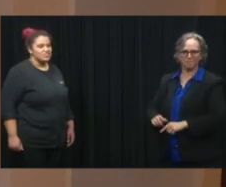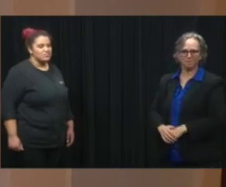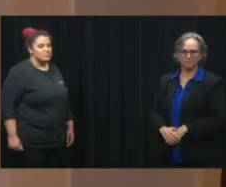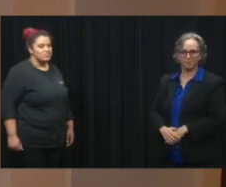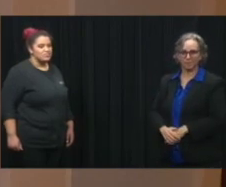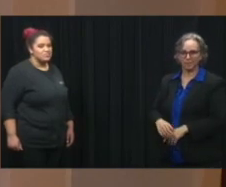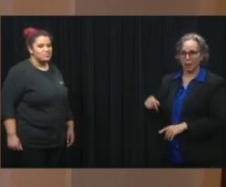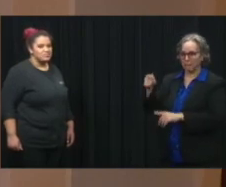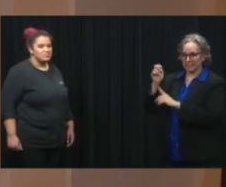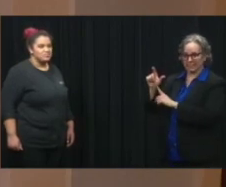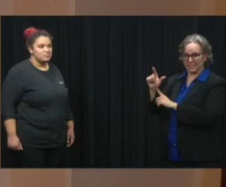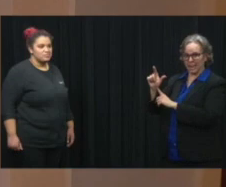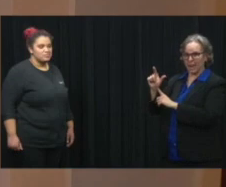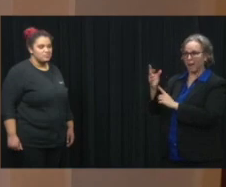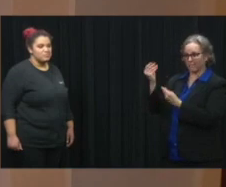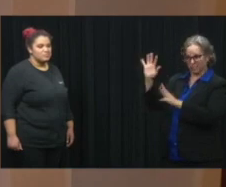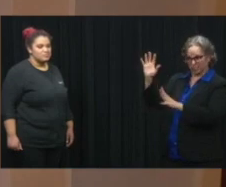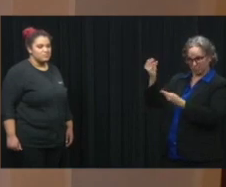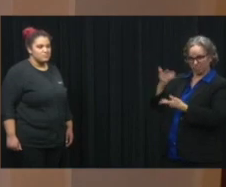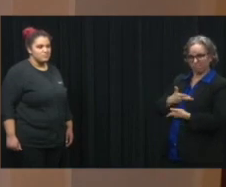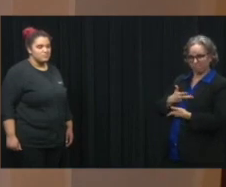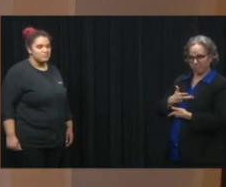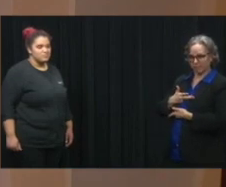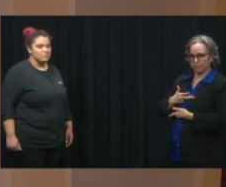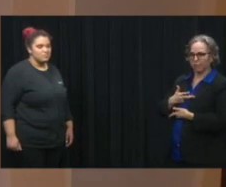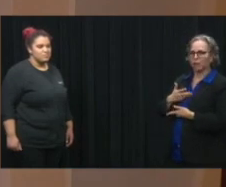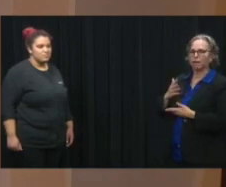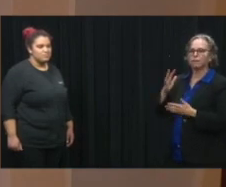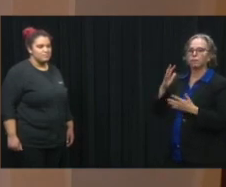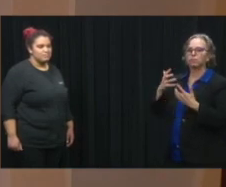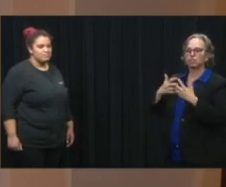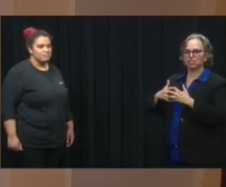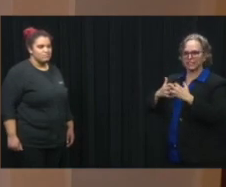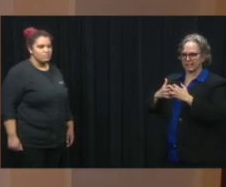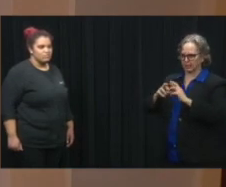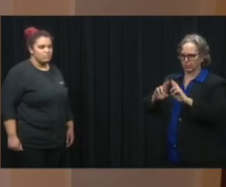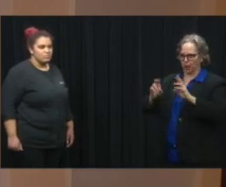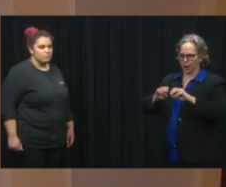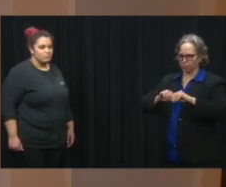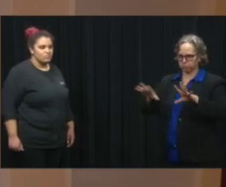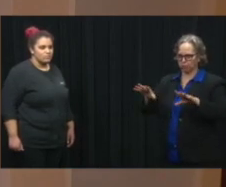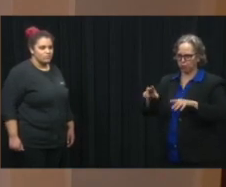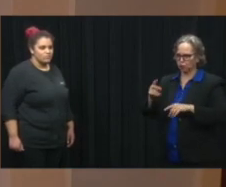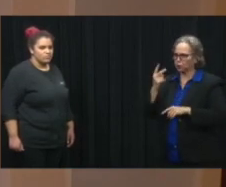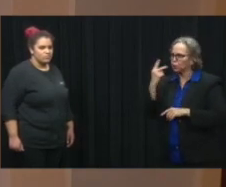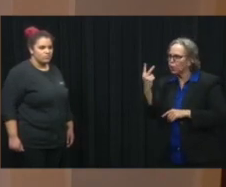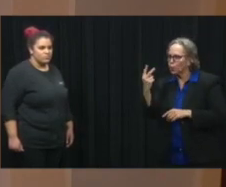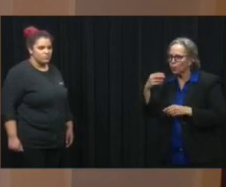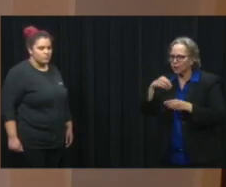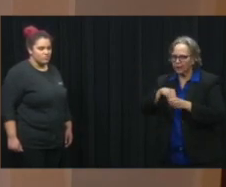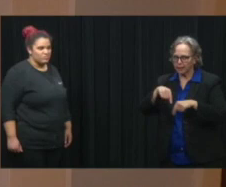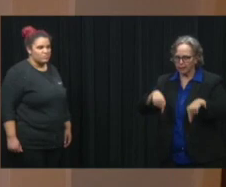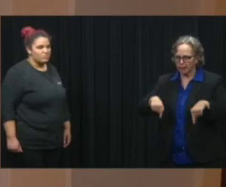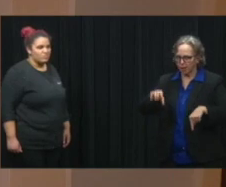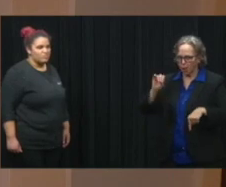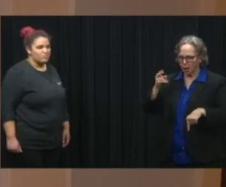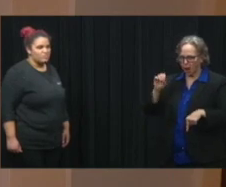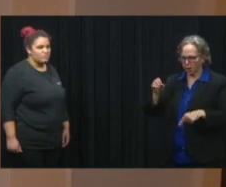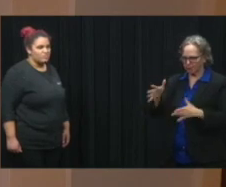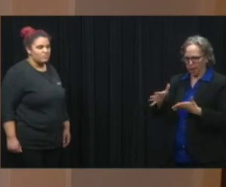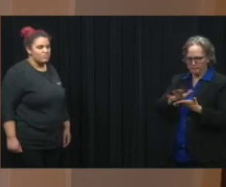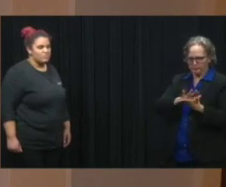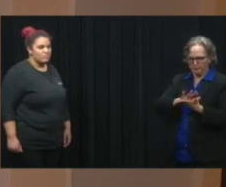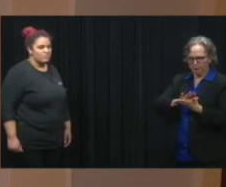it to me, that they would be deploying machines, they would have 2 of them in Ohio, that could sterilize up to